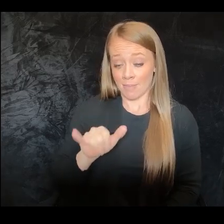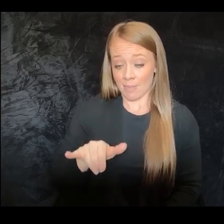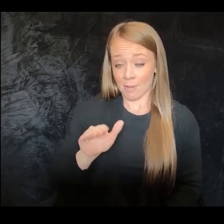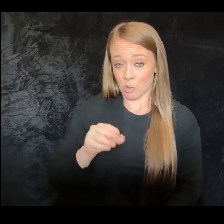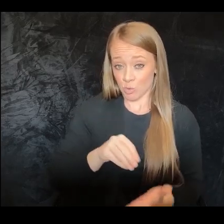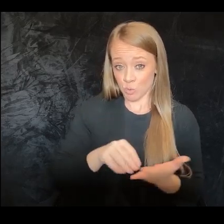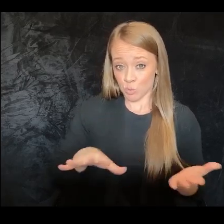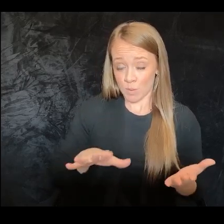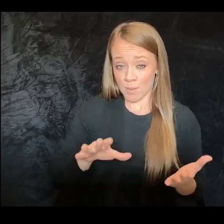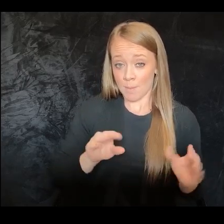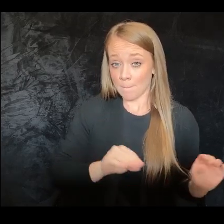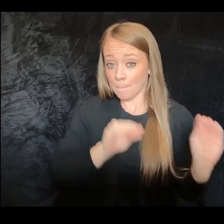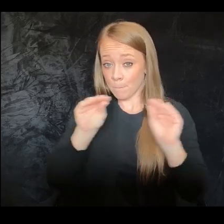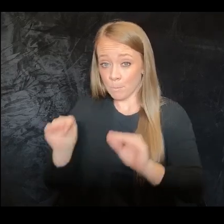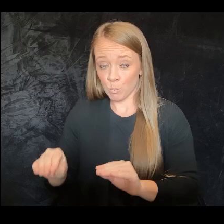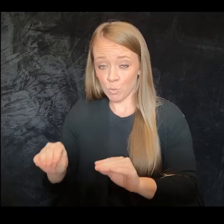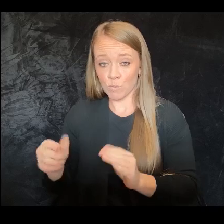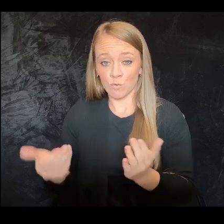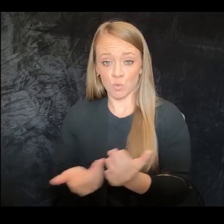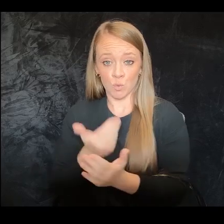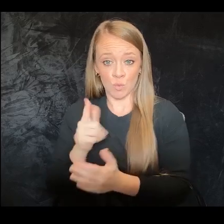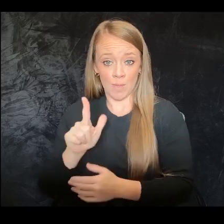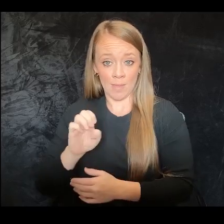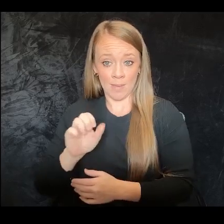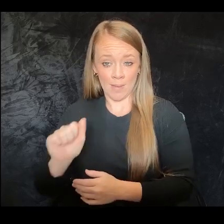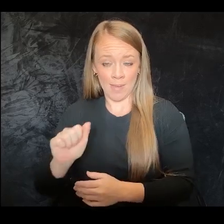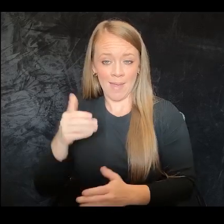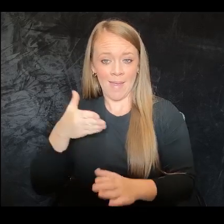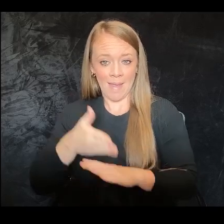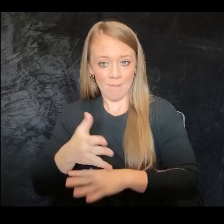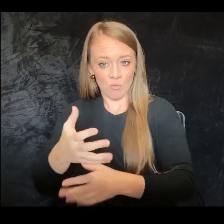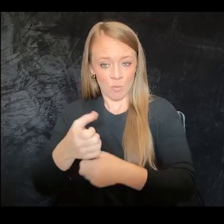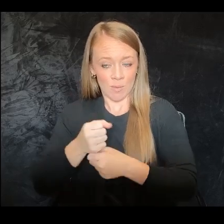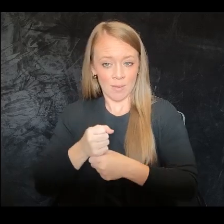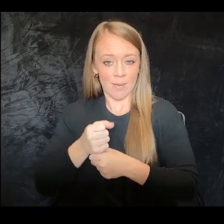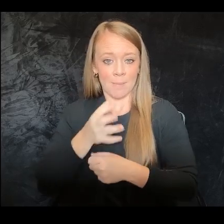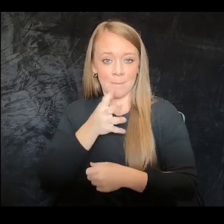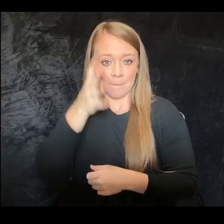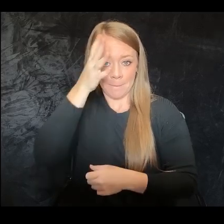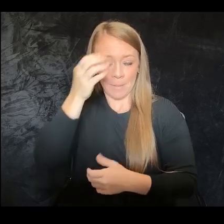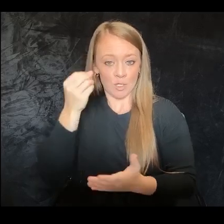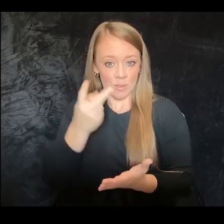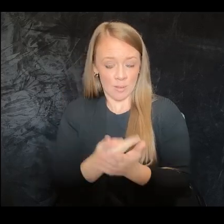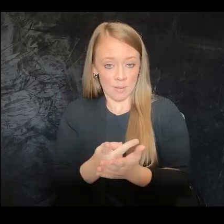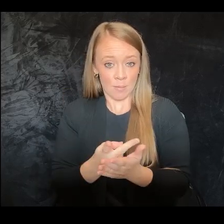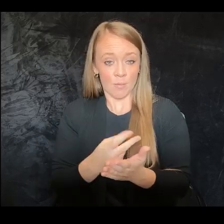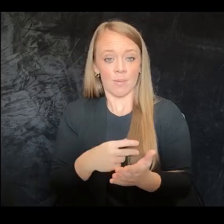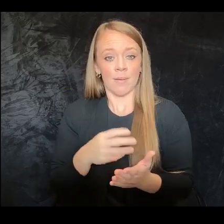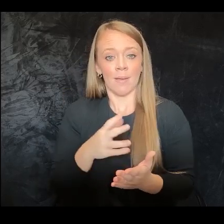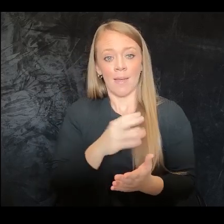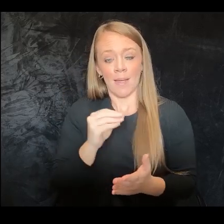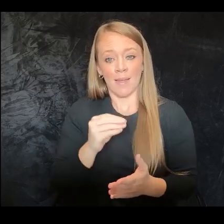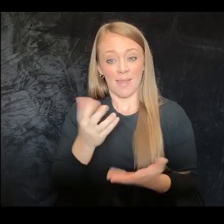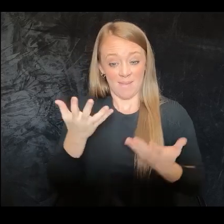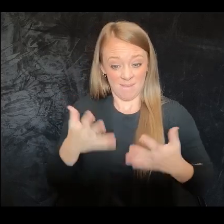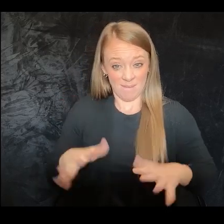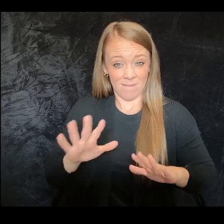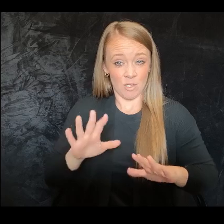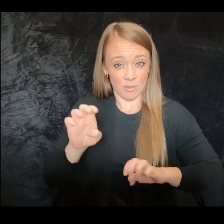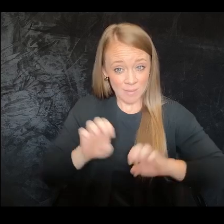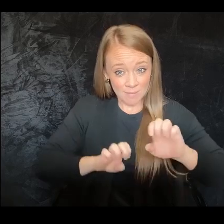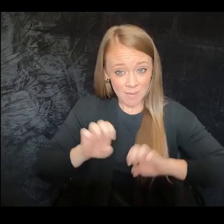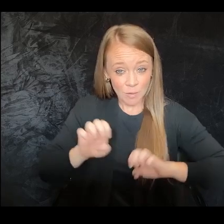If the child moves to a new LEA after consent and prior to the completion of